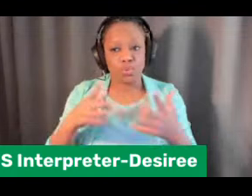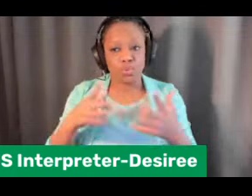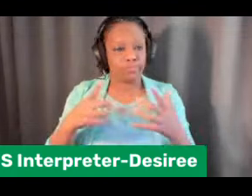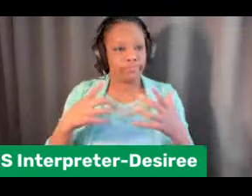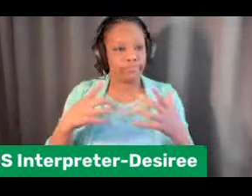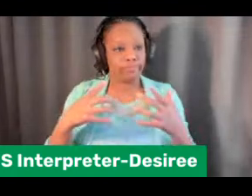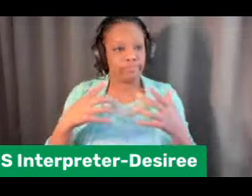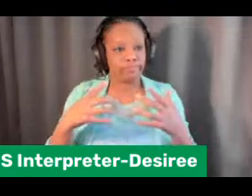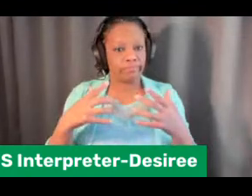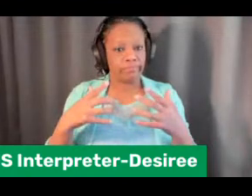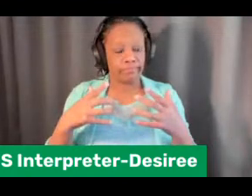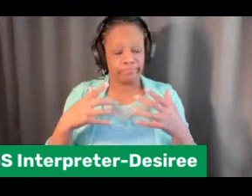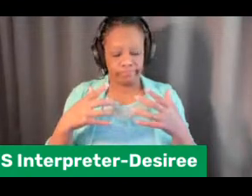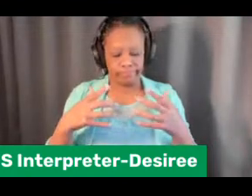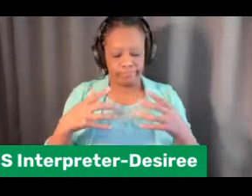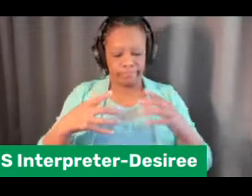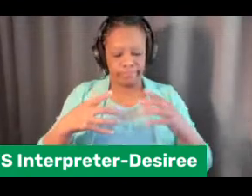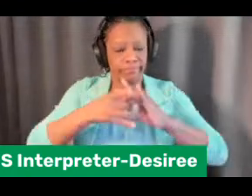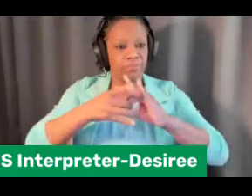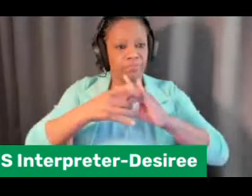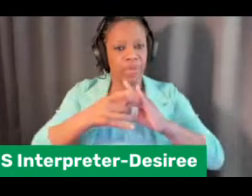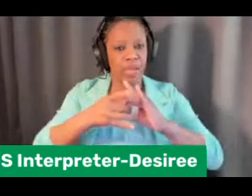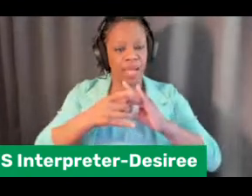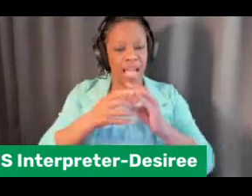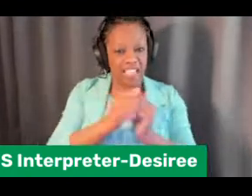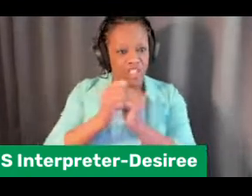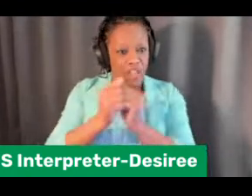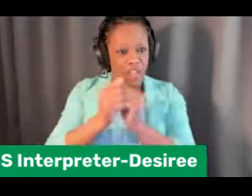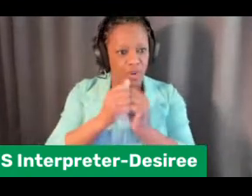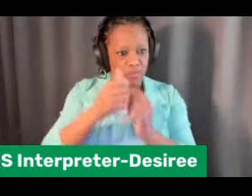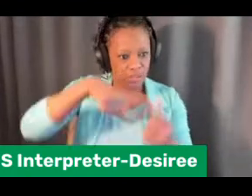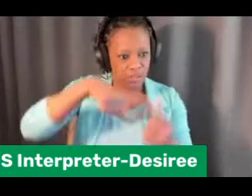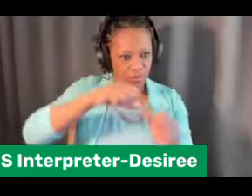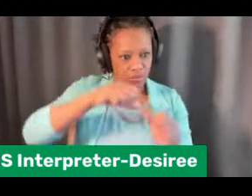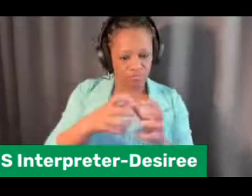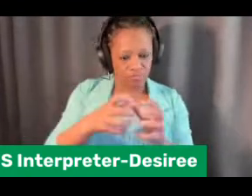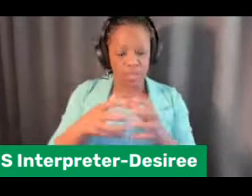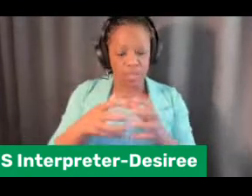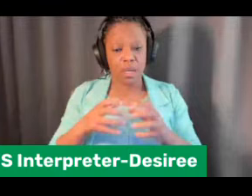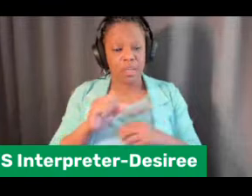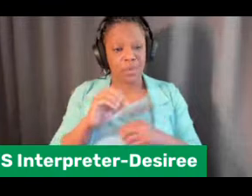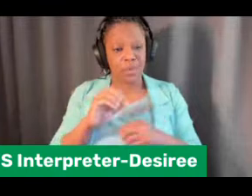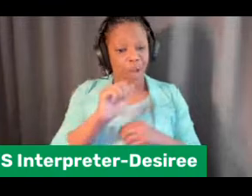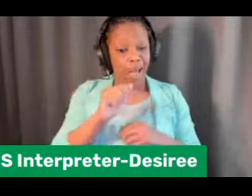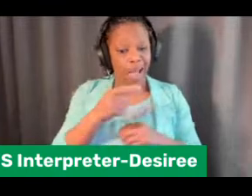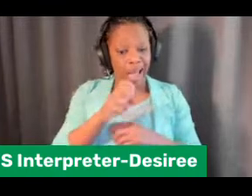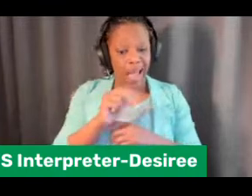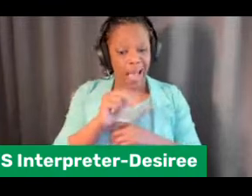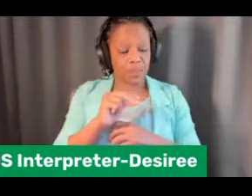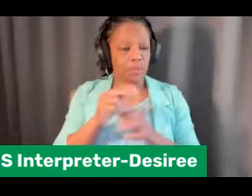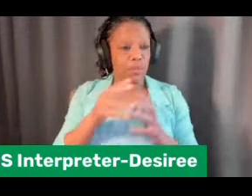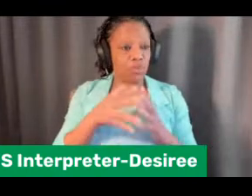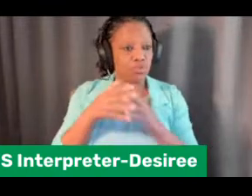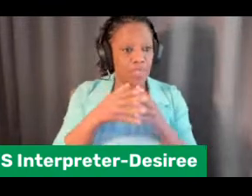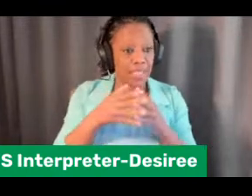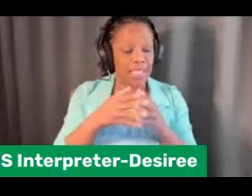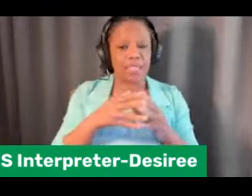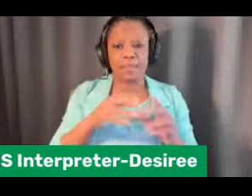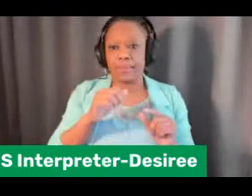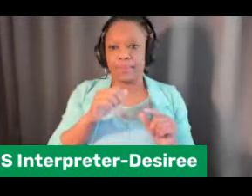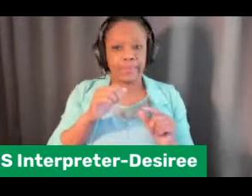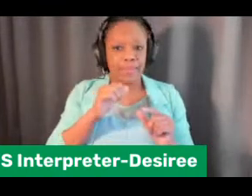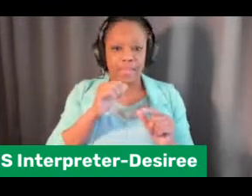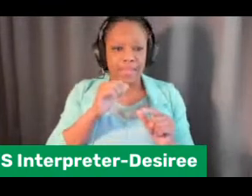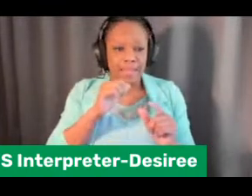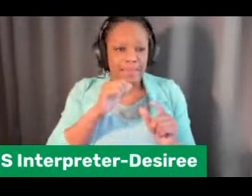And so these aspen trees aren't just interested in protecting themselves. they're wired, hardwired.